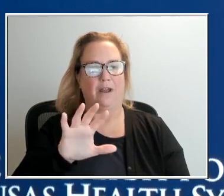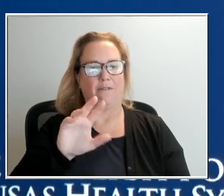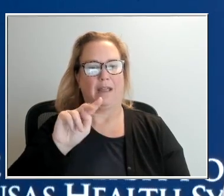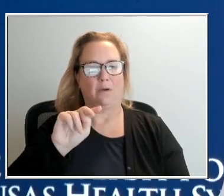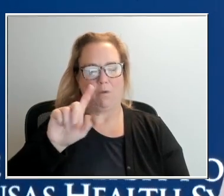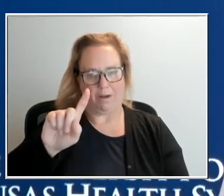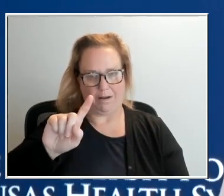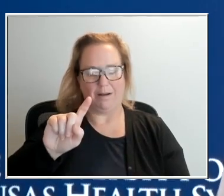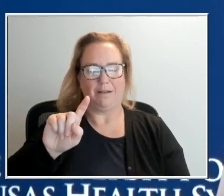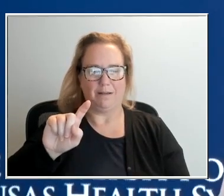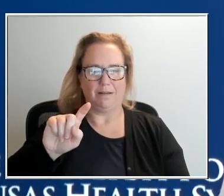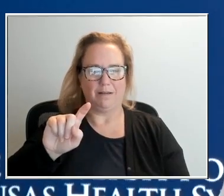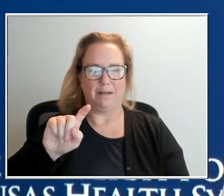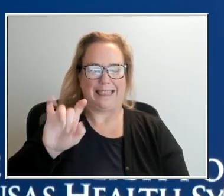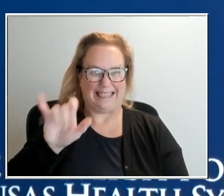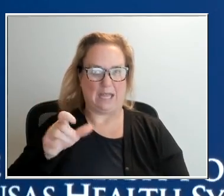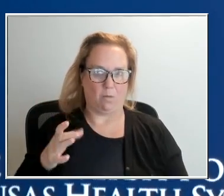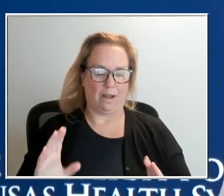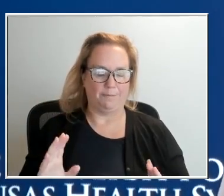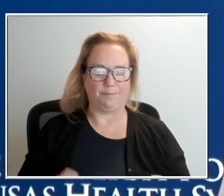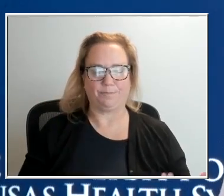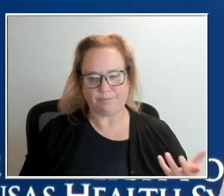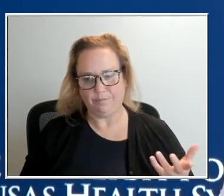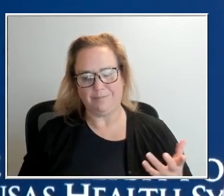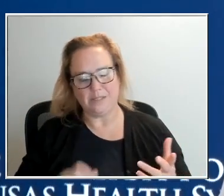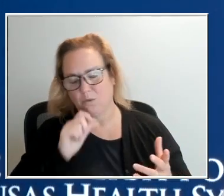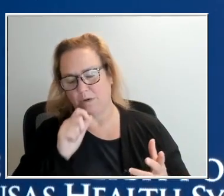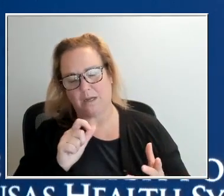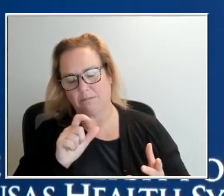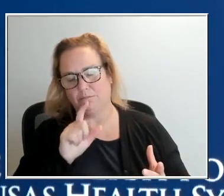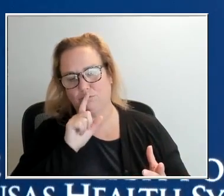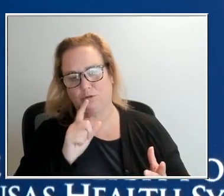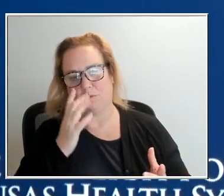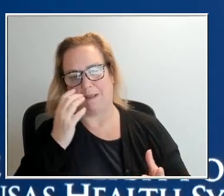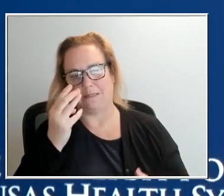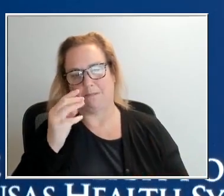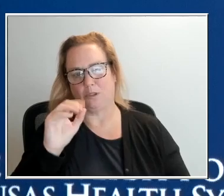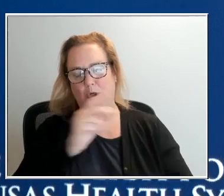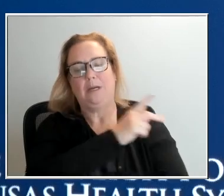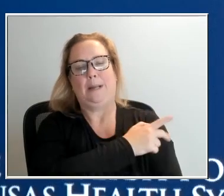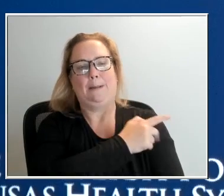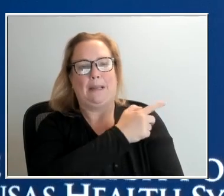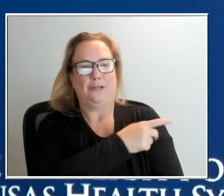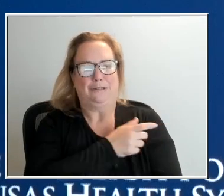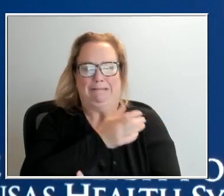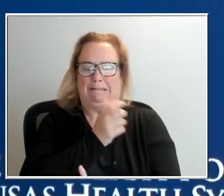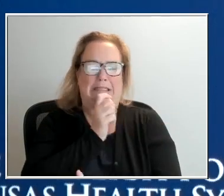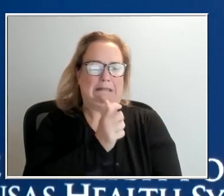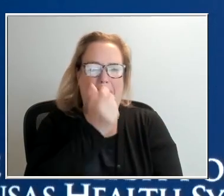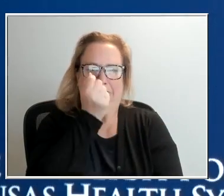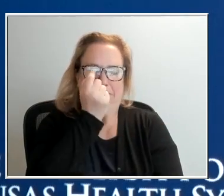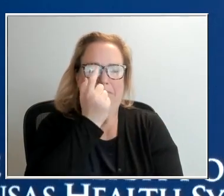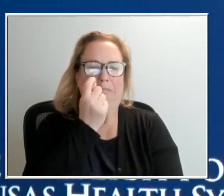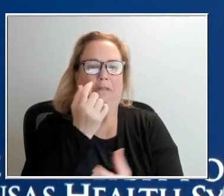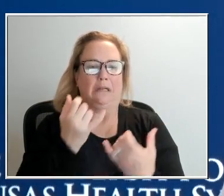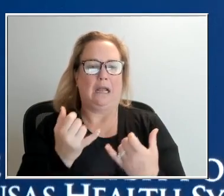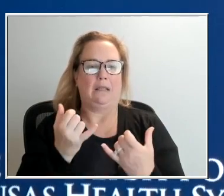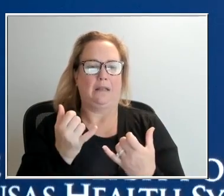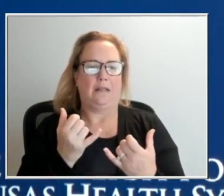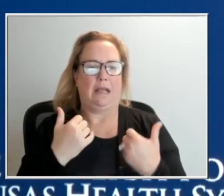H5N1 that way. So it's really unclear exactly how this Missouri patient came to be known to